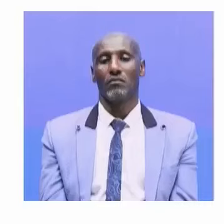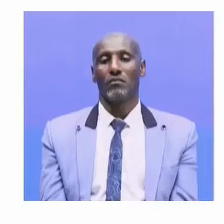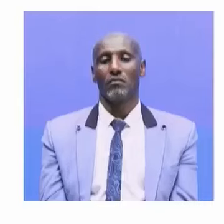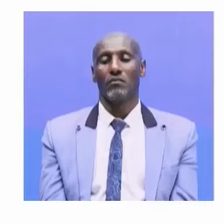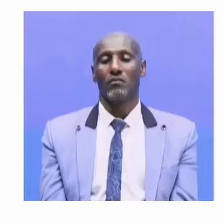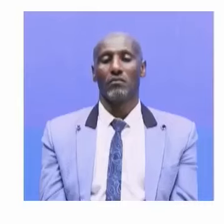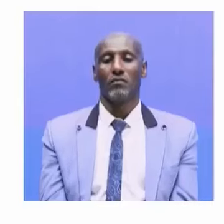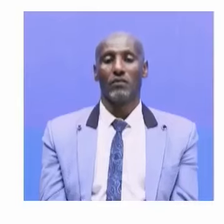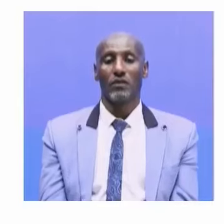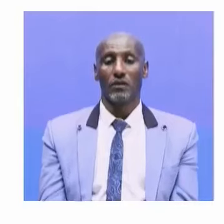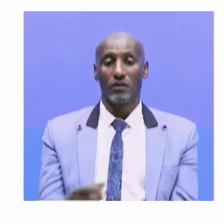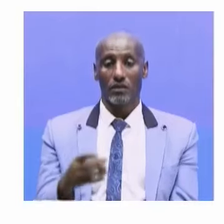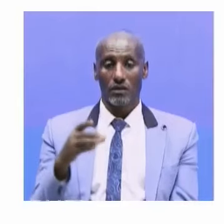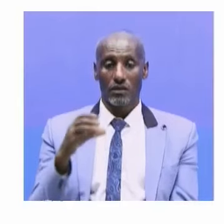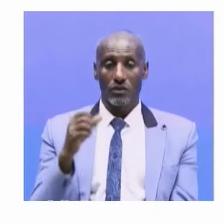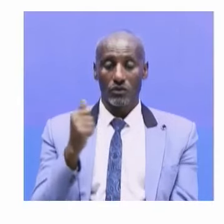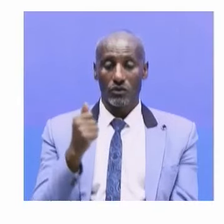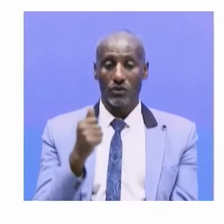Do you have some bird?